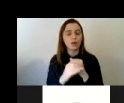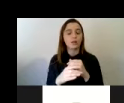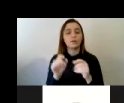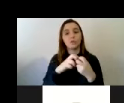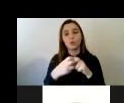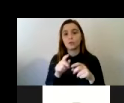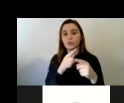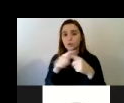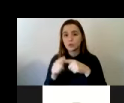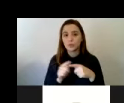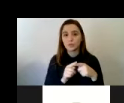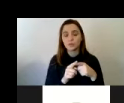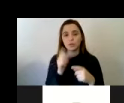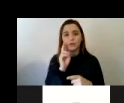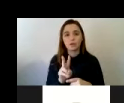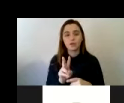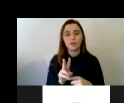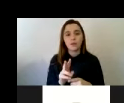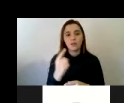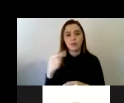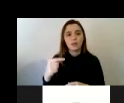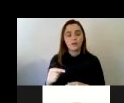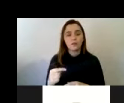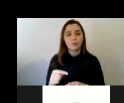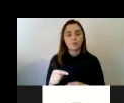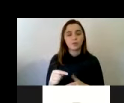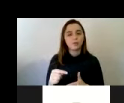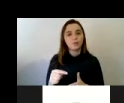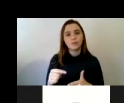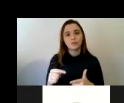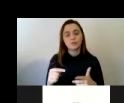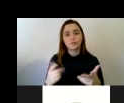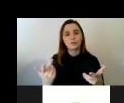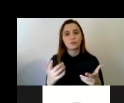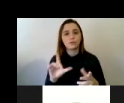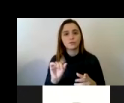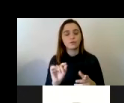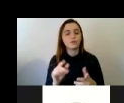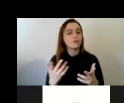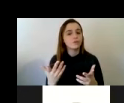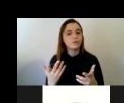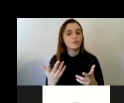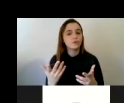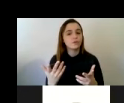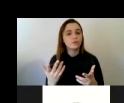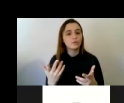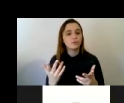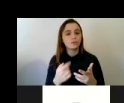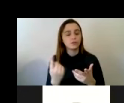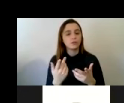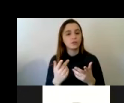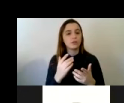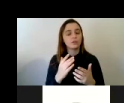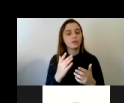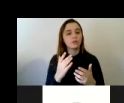emerge in a very complex way in the life of a university. Just to bring it